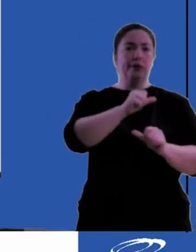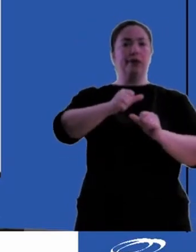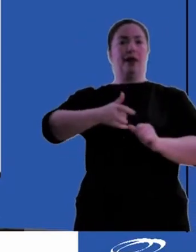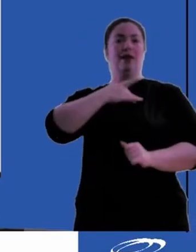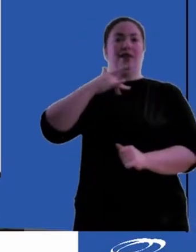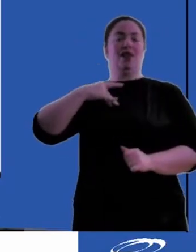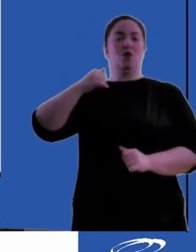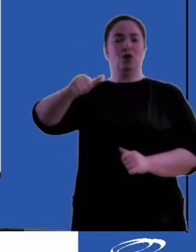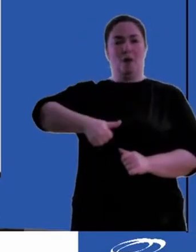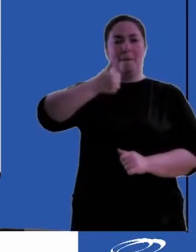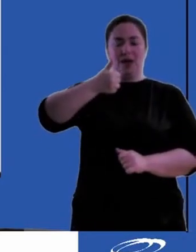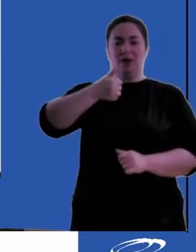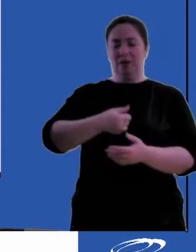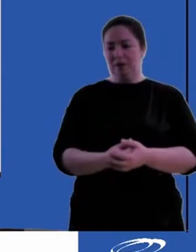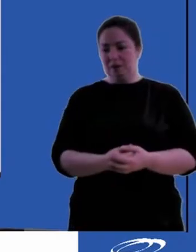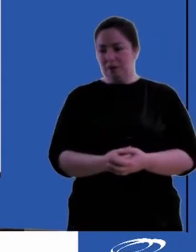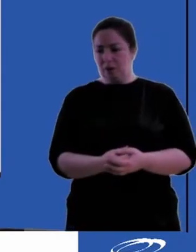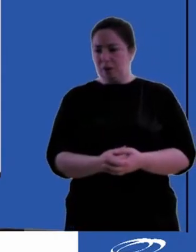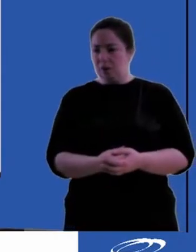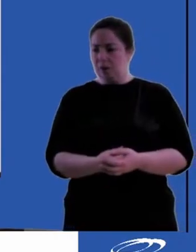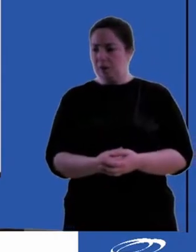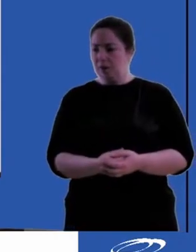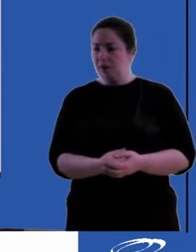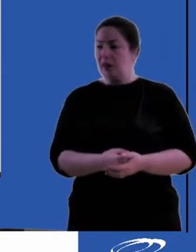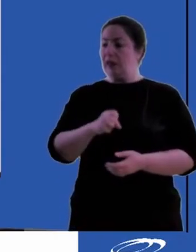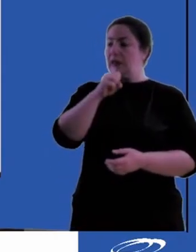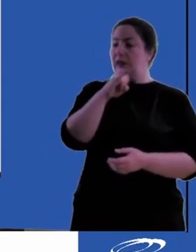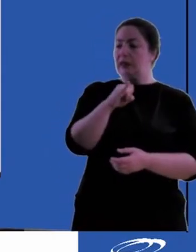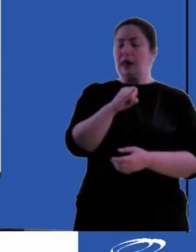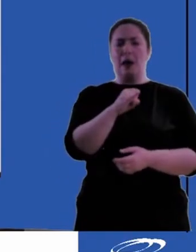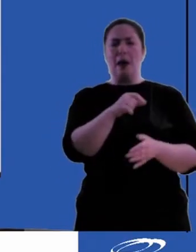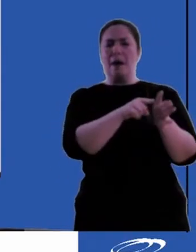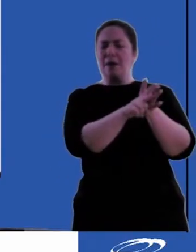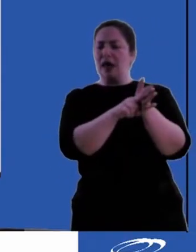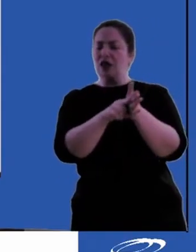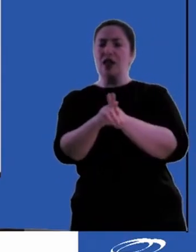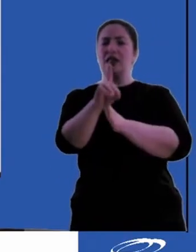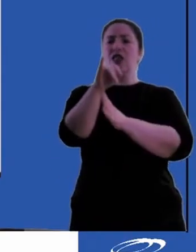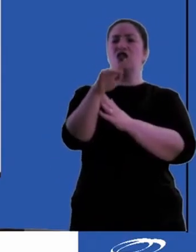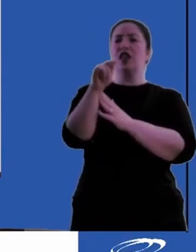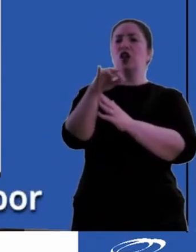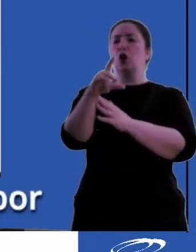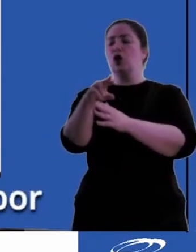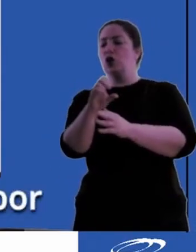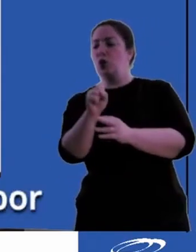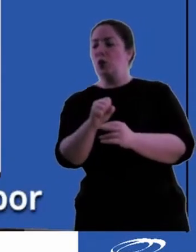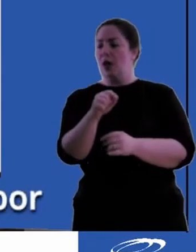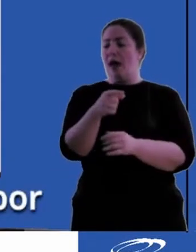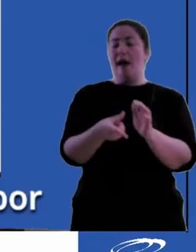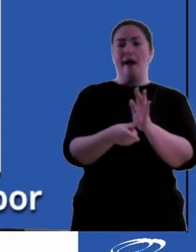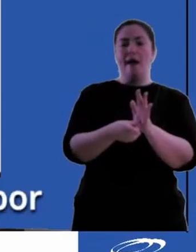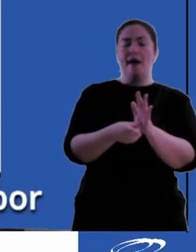what we've learned is that if we apply diagnostics that are used for other diseases to periprosthetic joint infection, they don't work